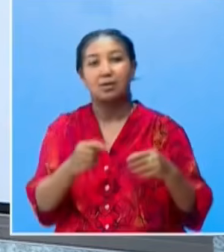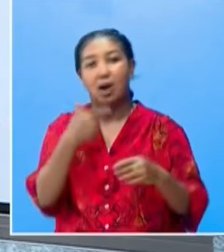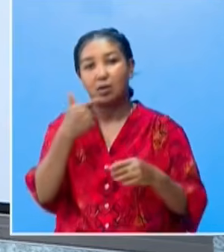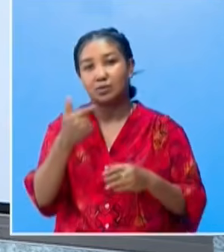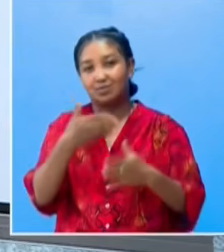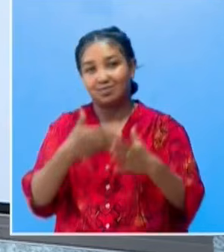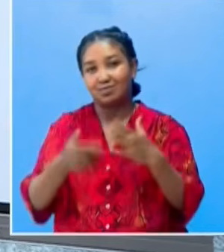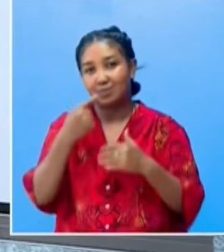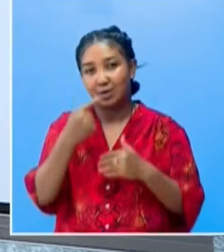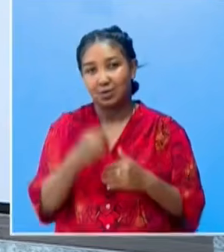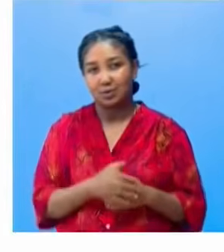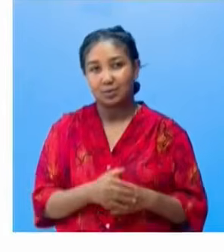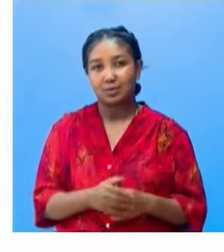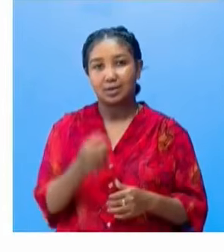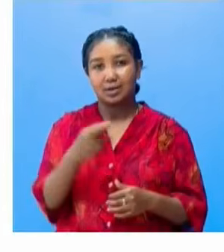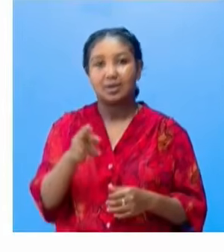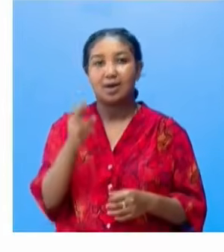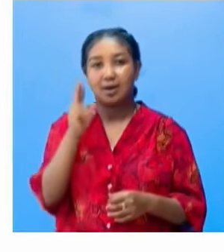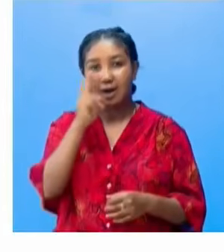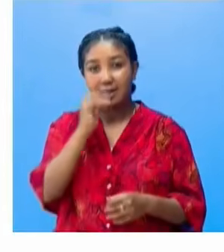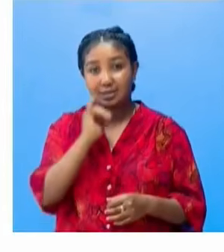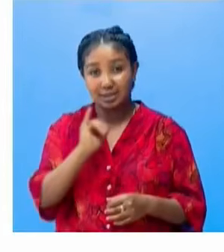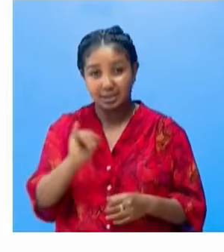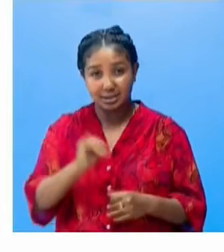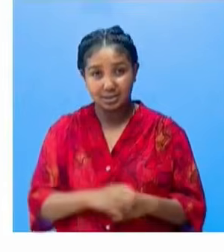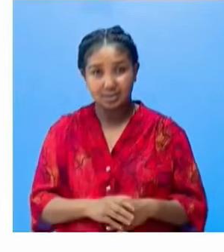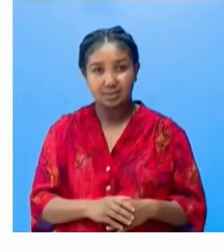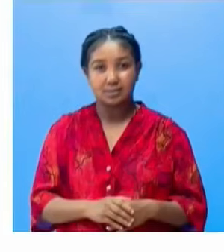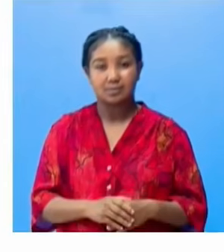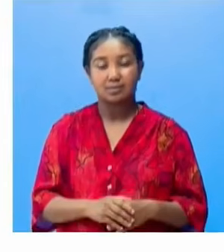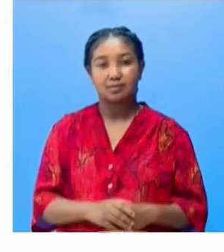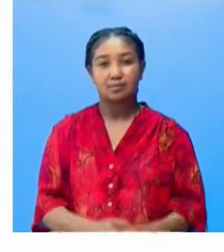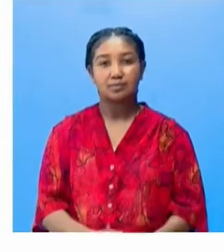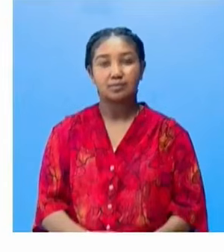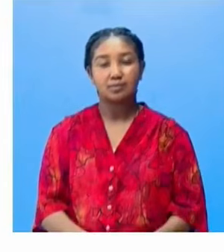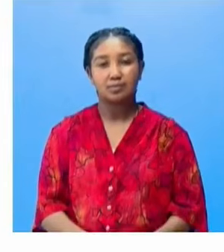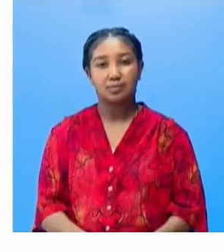pattern. The rat is chased.